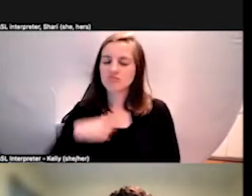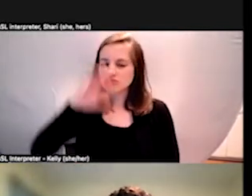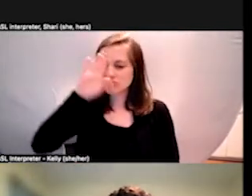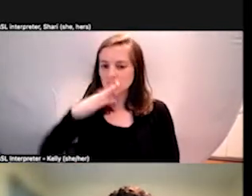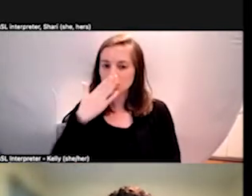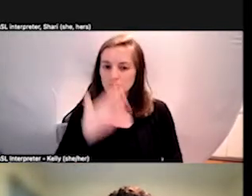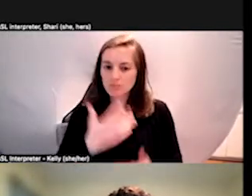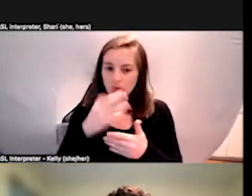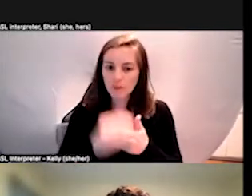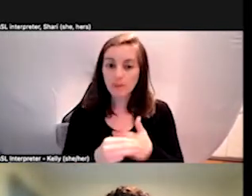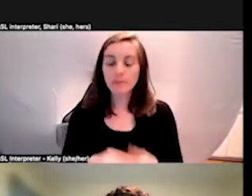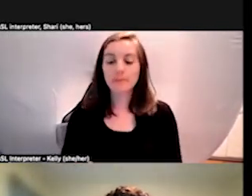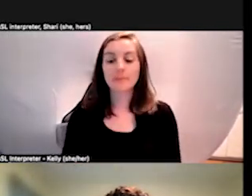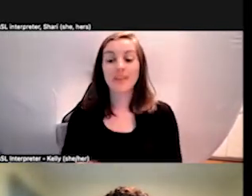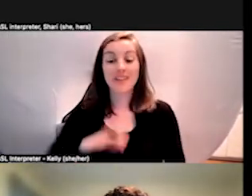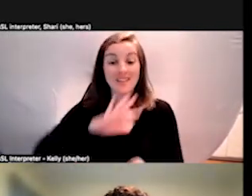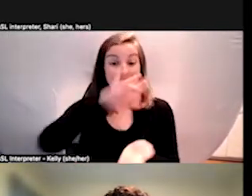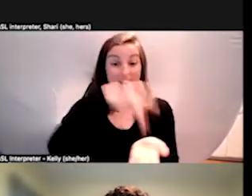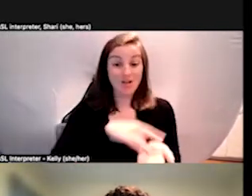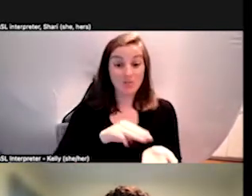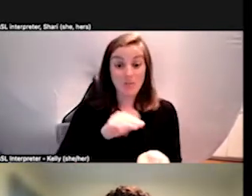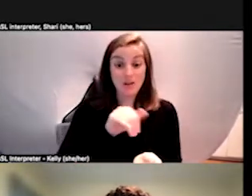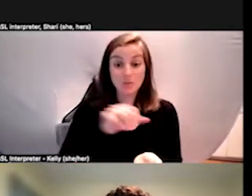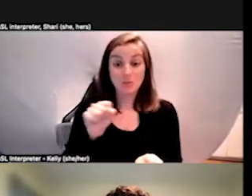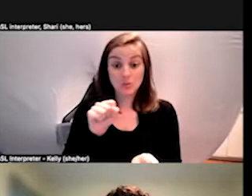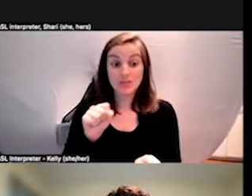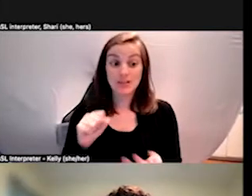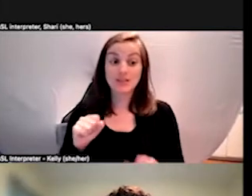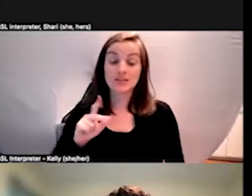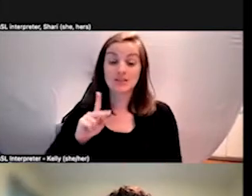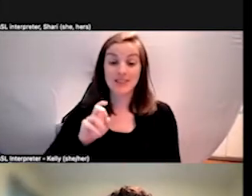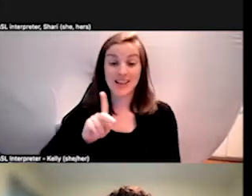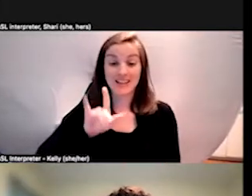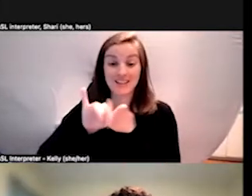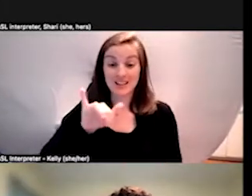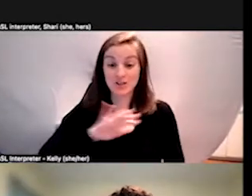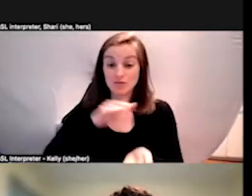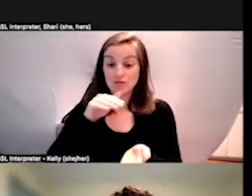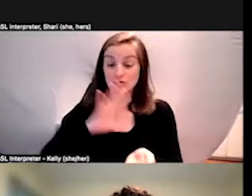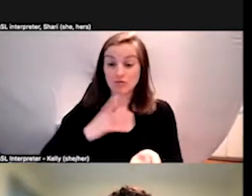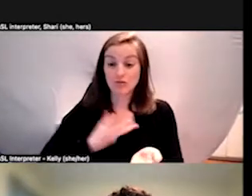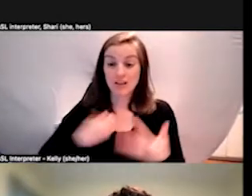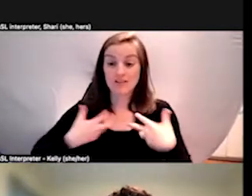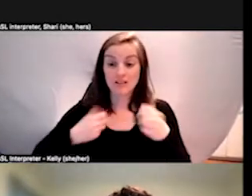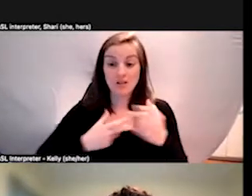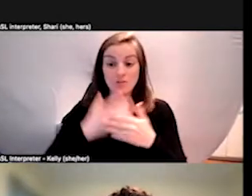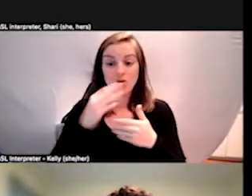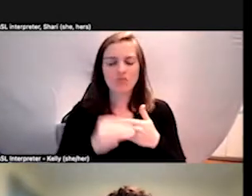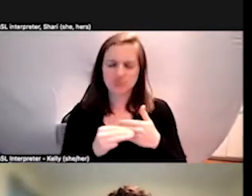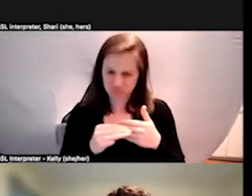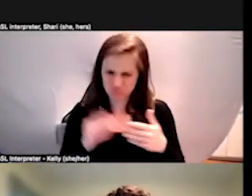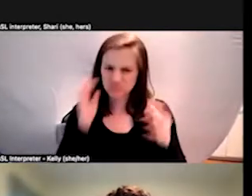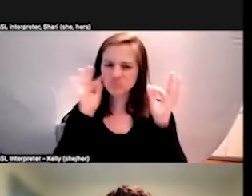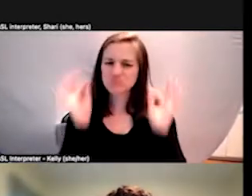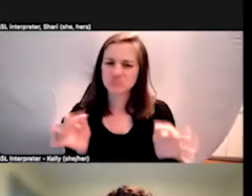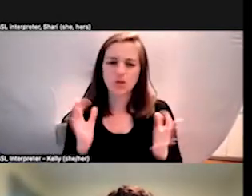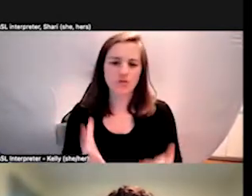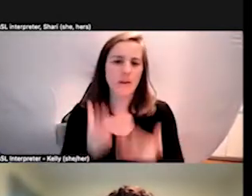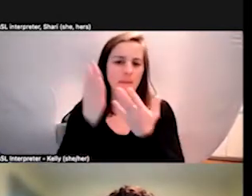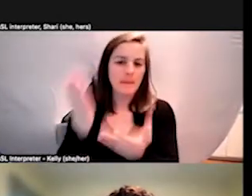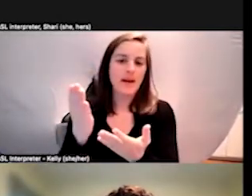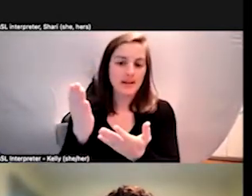the Kennedy Community Health Center Trans Health Program, I can absolutely recommend, and I will